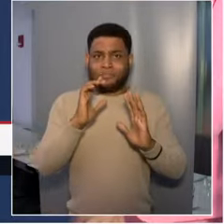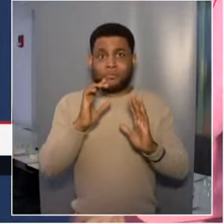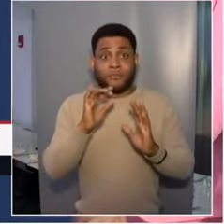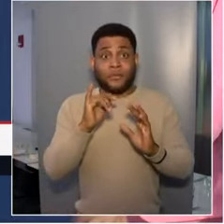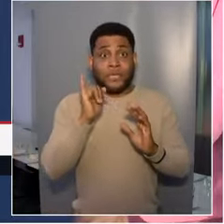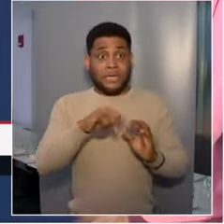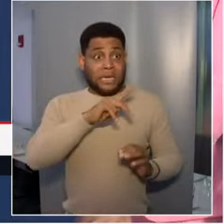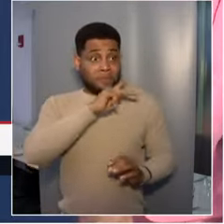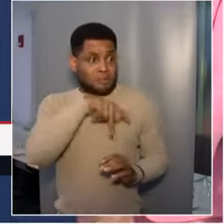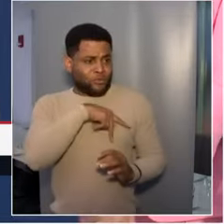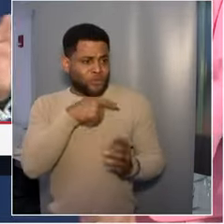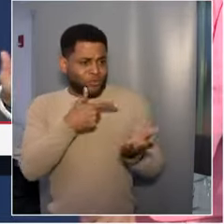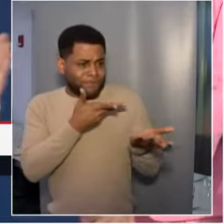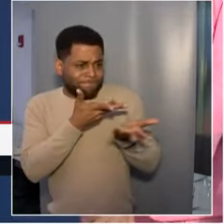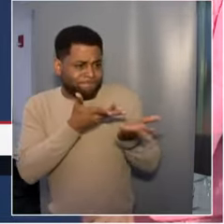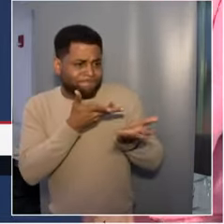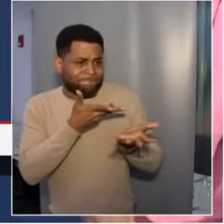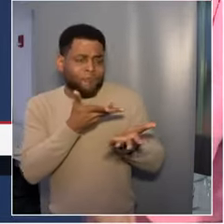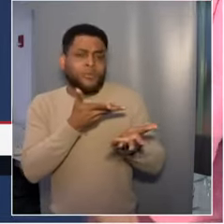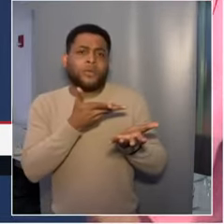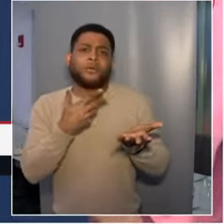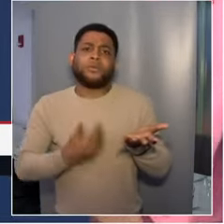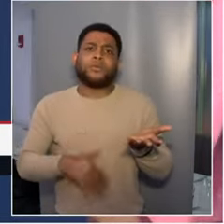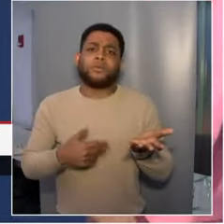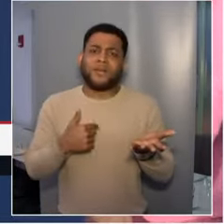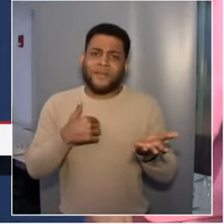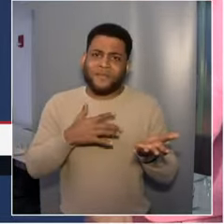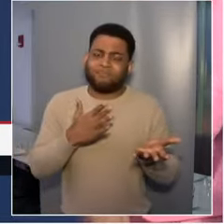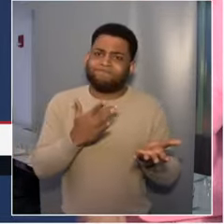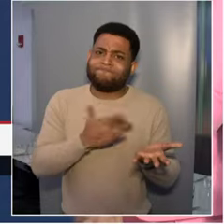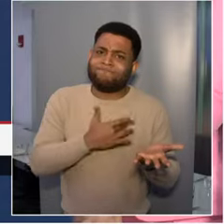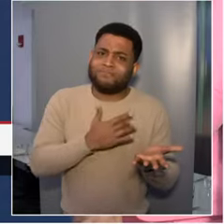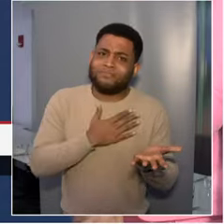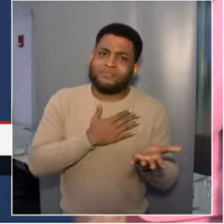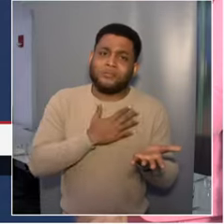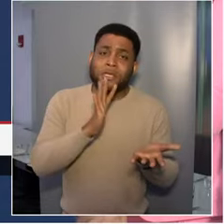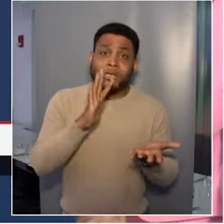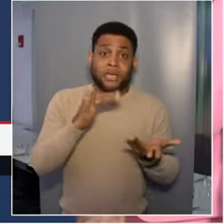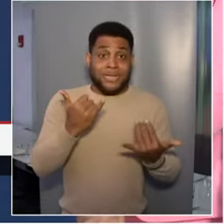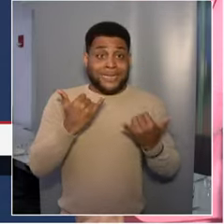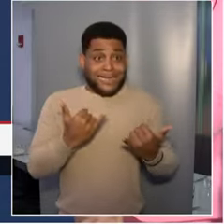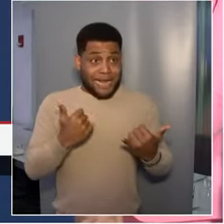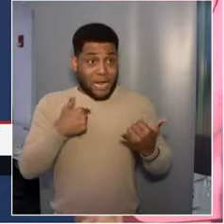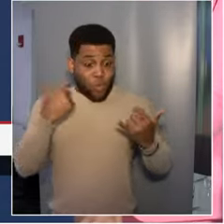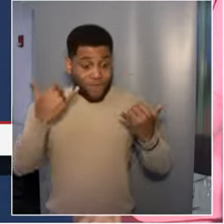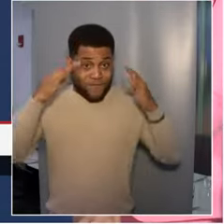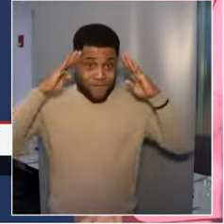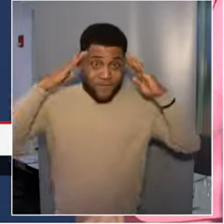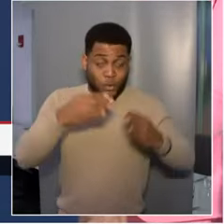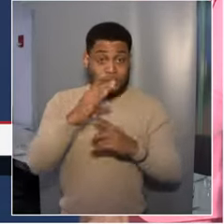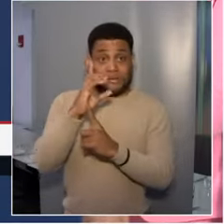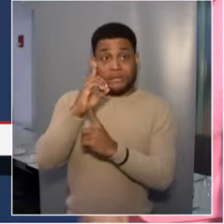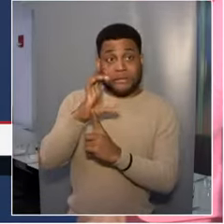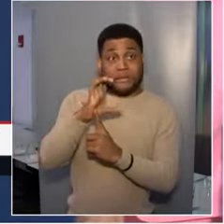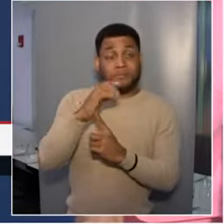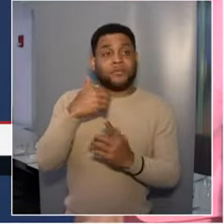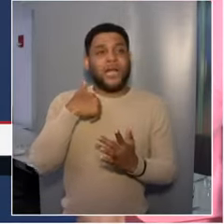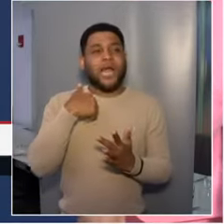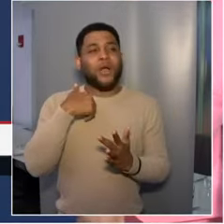talk about D.C. I don't want to talk today about, Virginia, but I will one day. We'll have a lot of